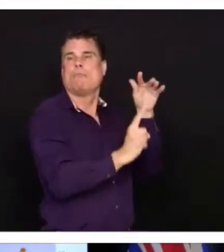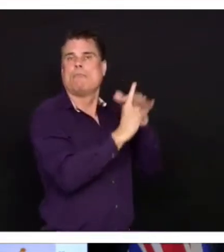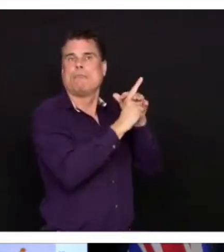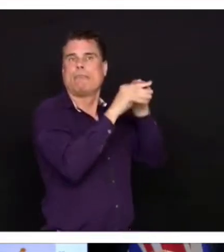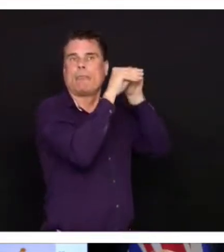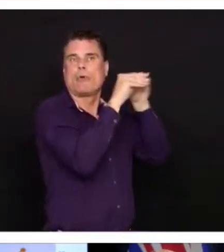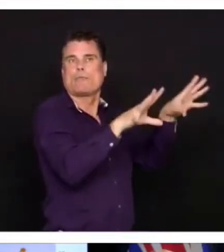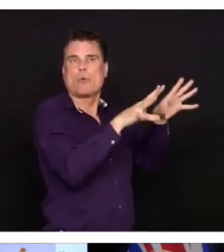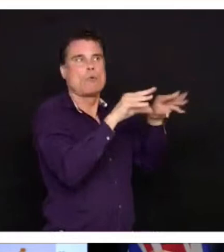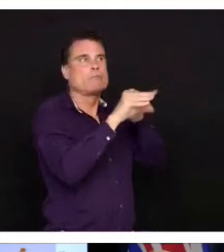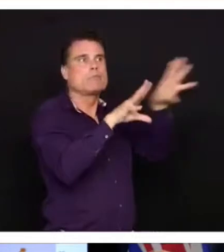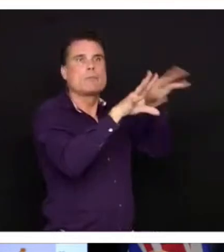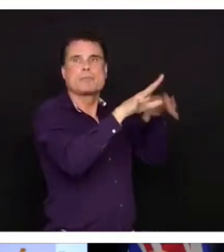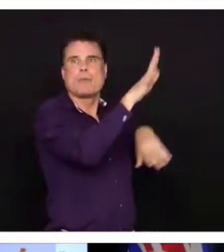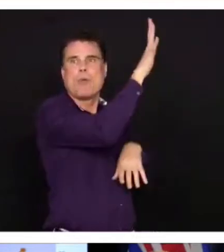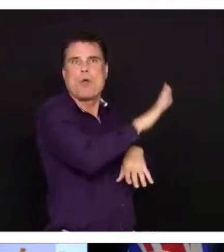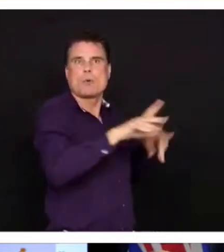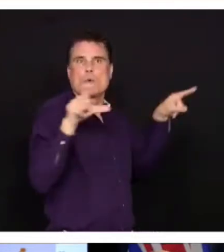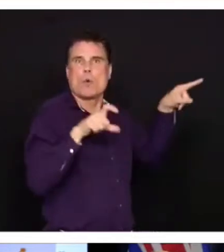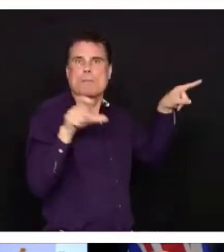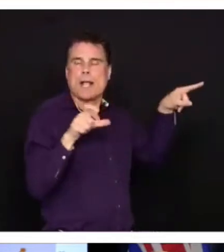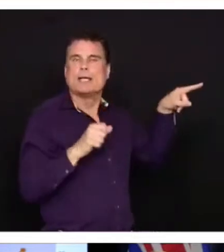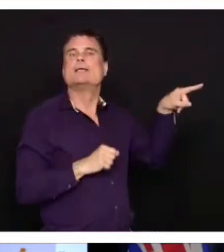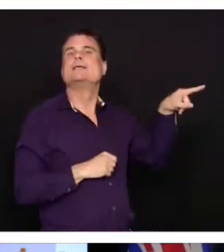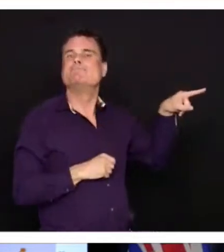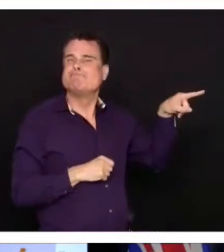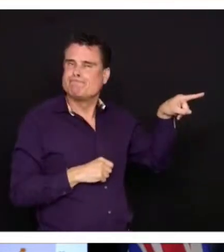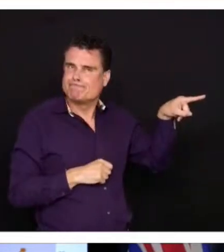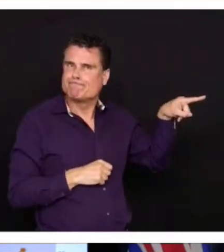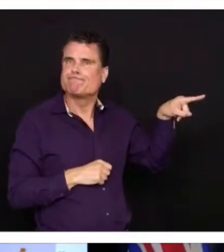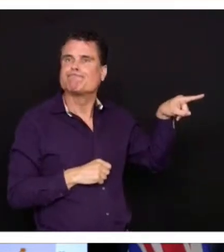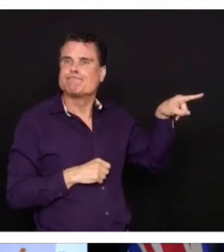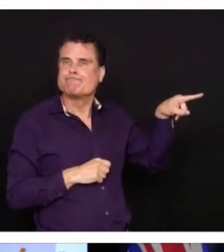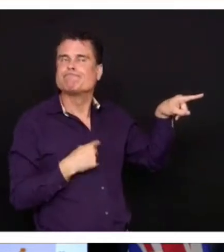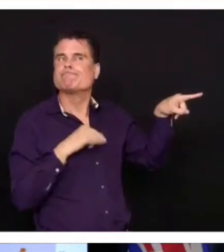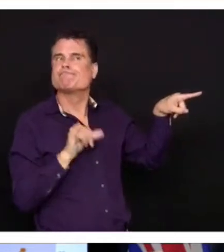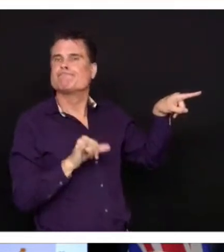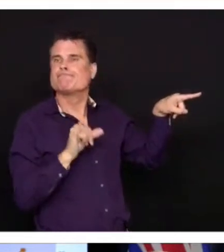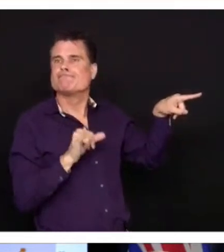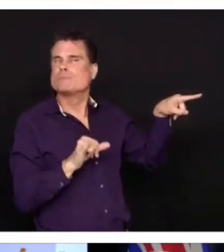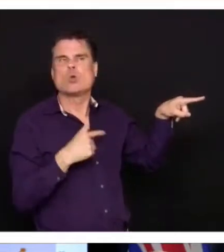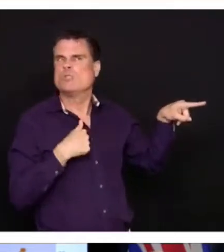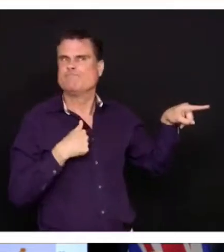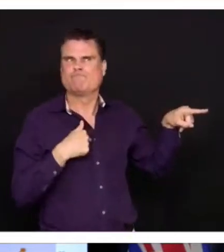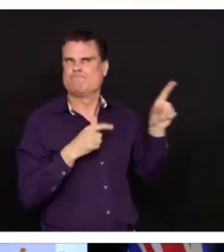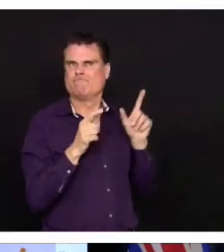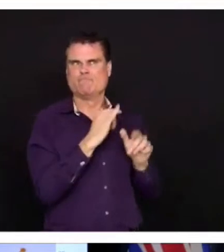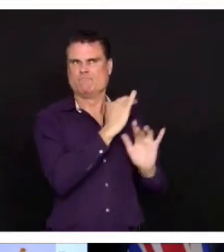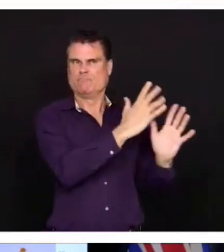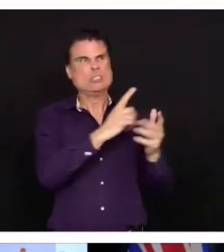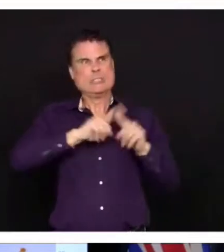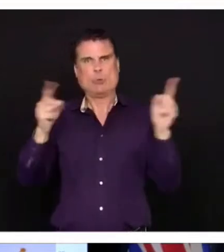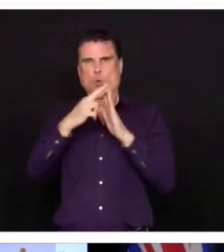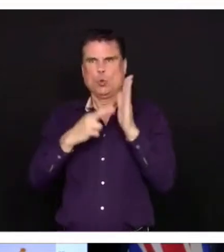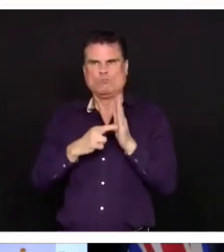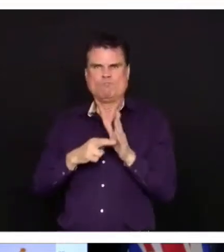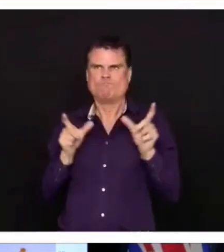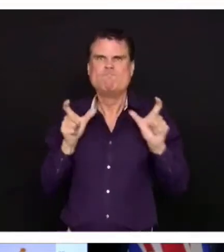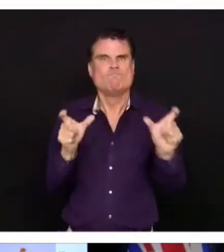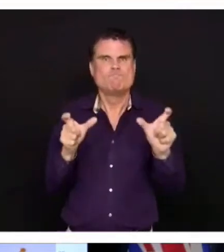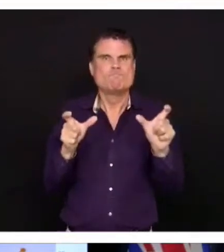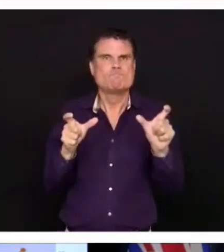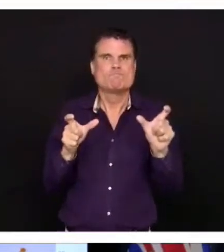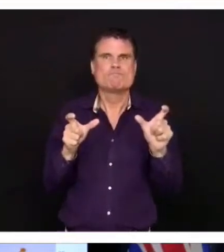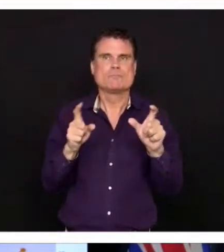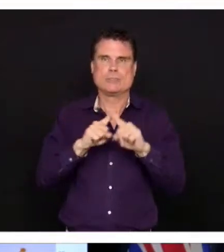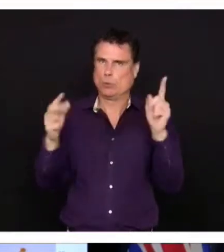BC. If we look at Italy, which is directly below BC on this graph, again, they put in very